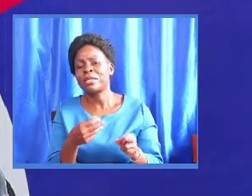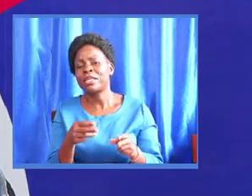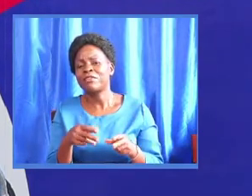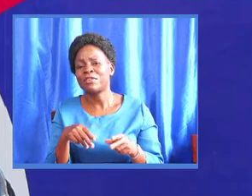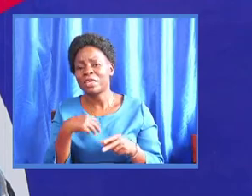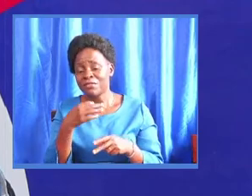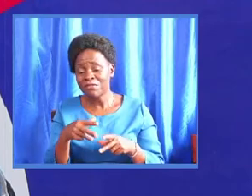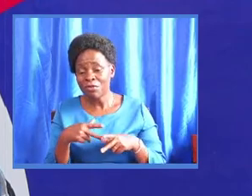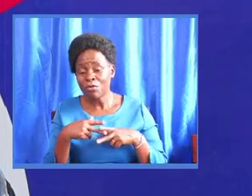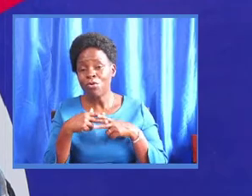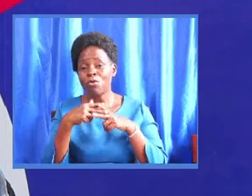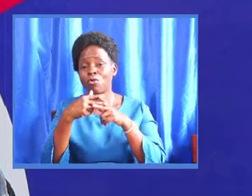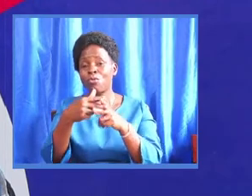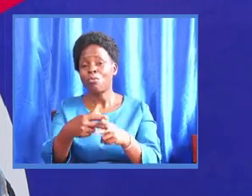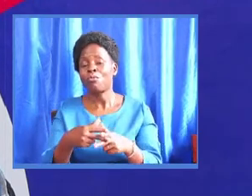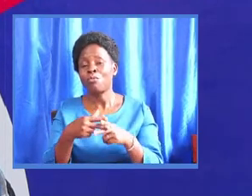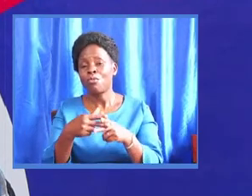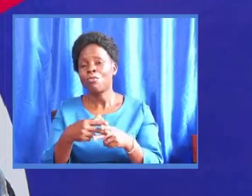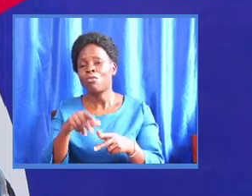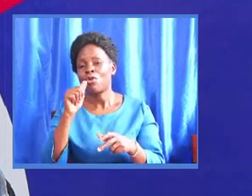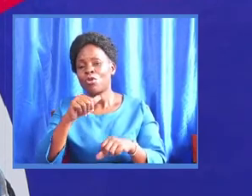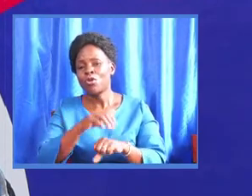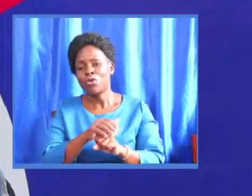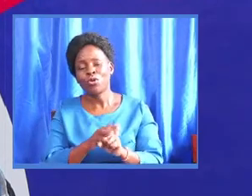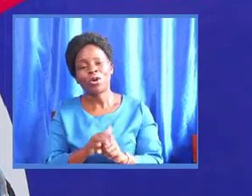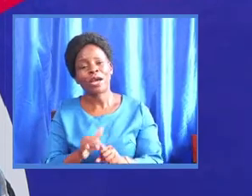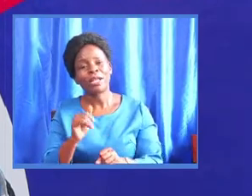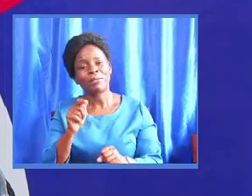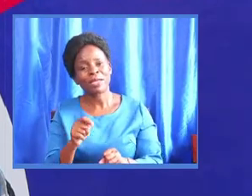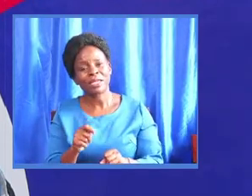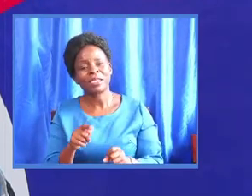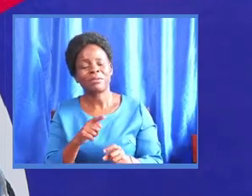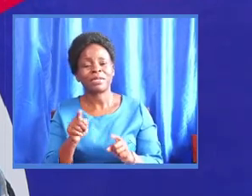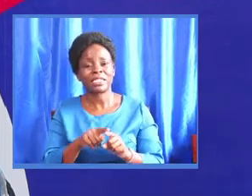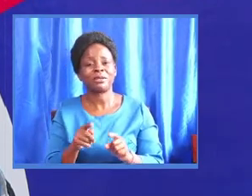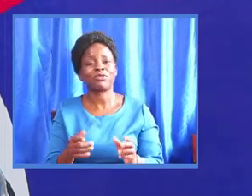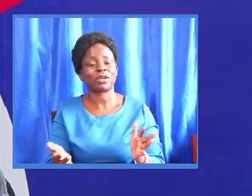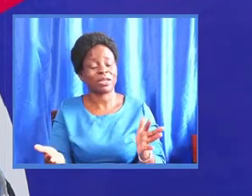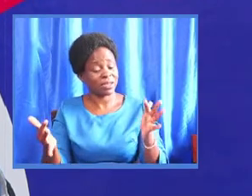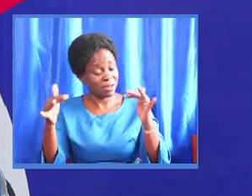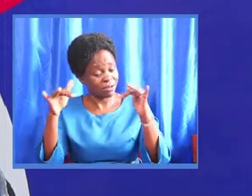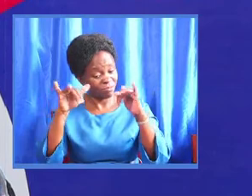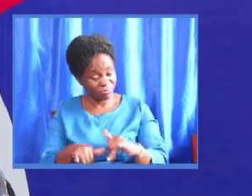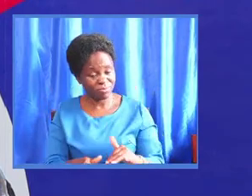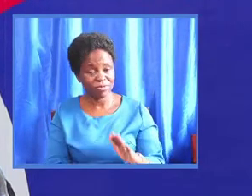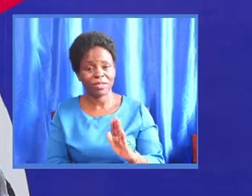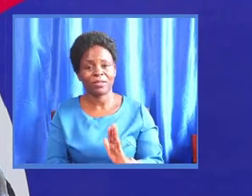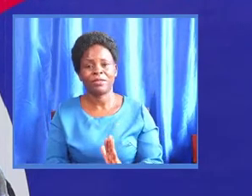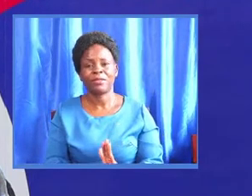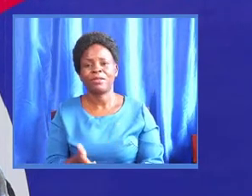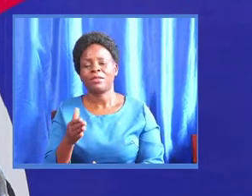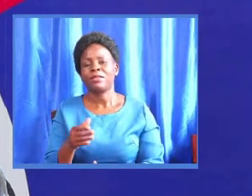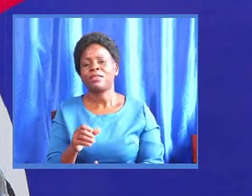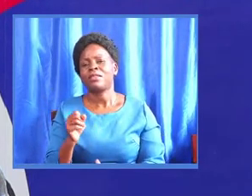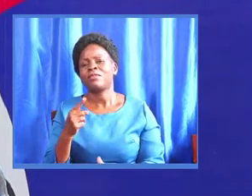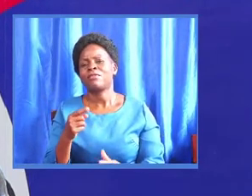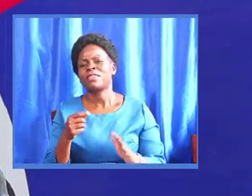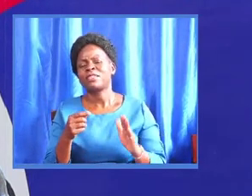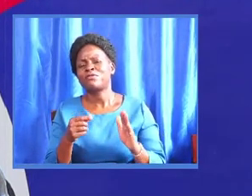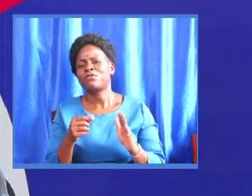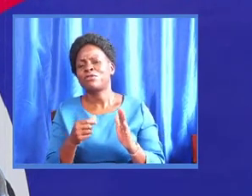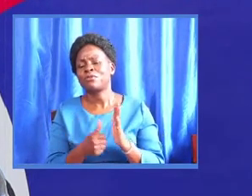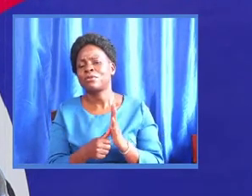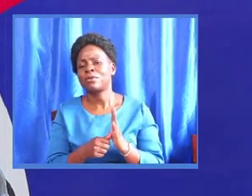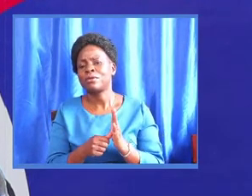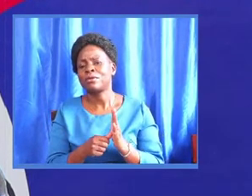borrowing, you can make it, but you can also go down very fast. So in first few properties, my advice